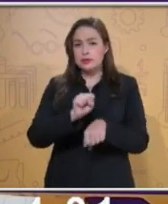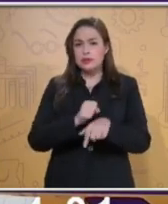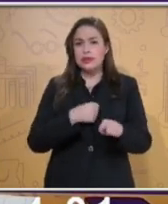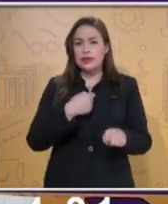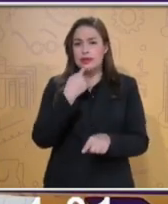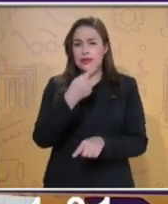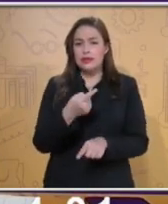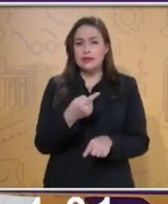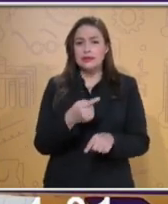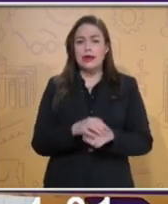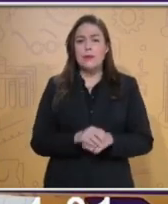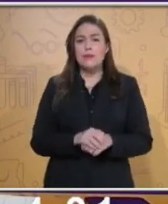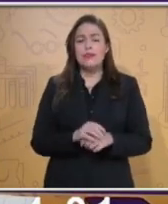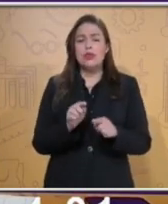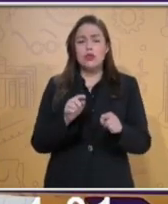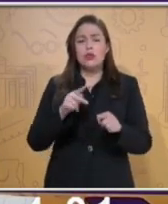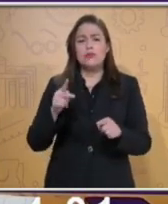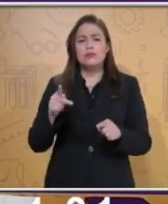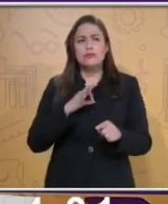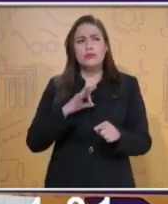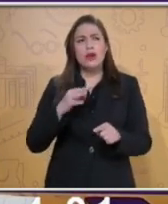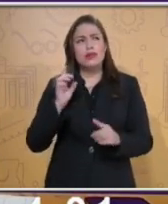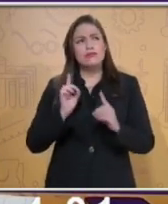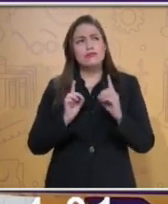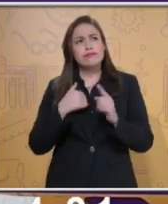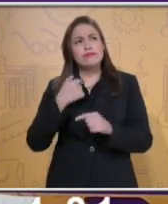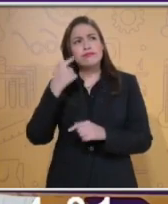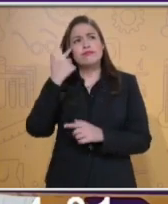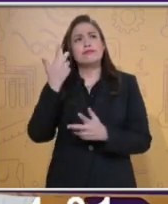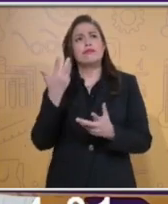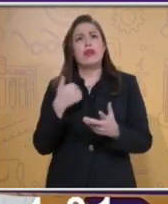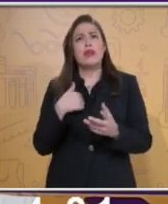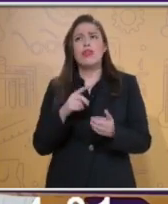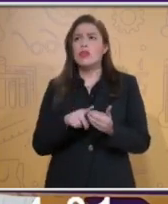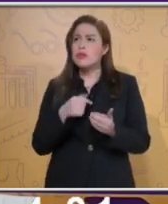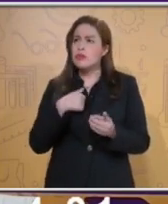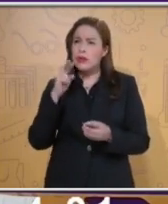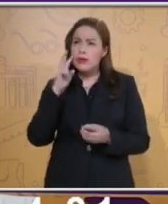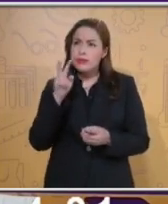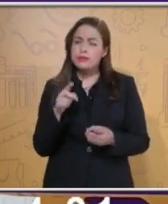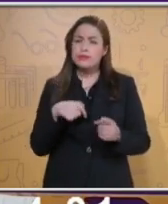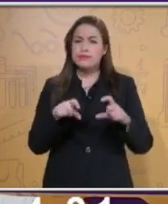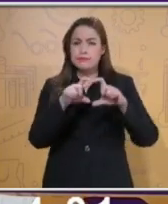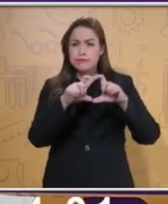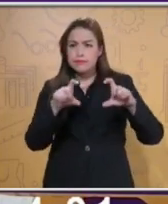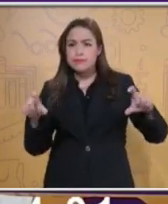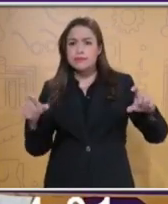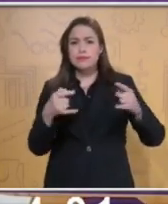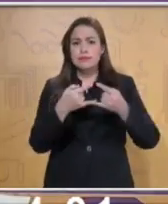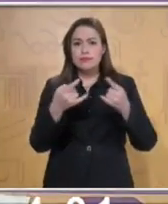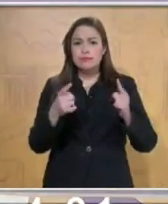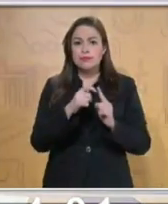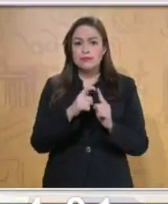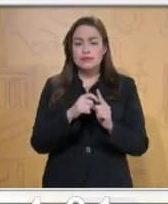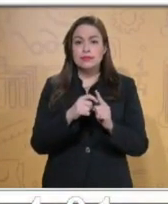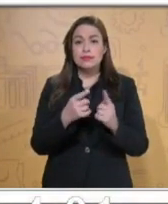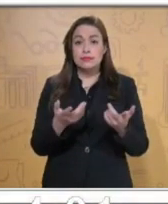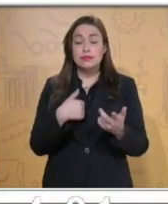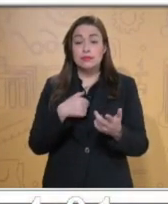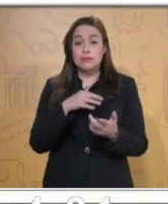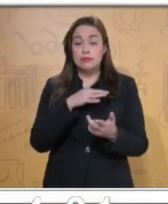ask yourself, why are we using comic strips? Well, because they are a great tool to learn